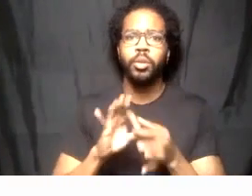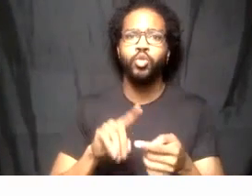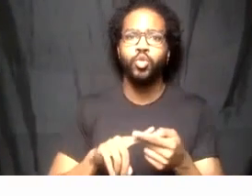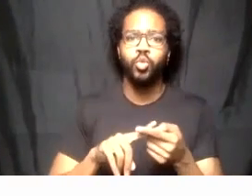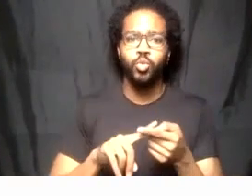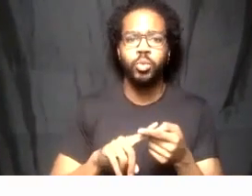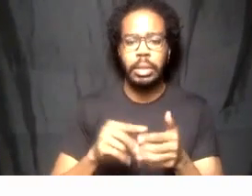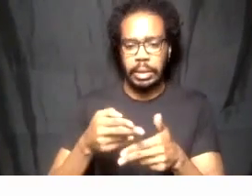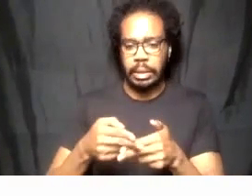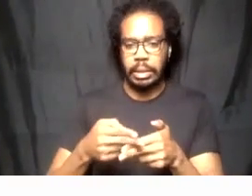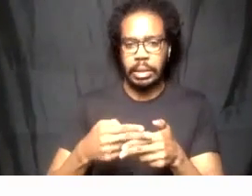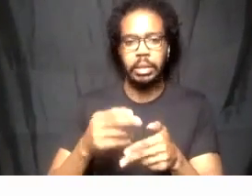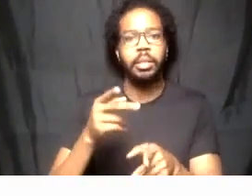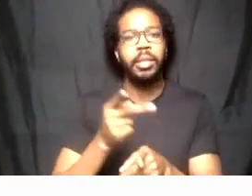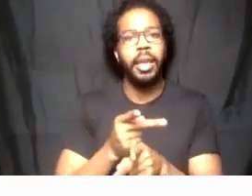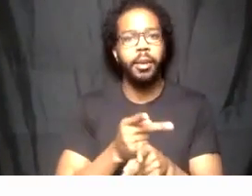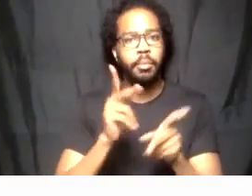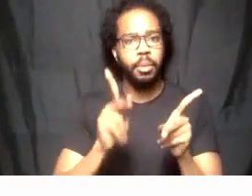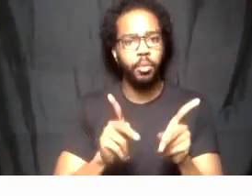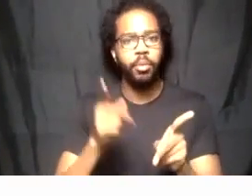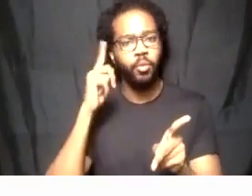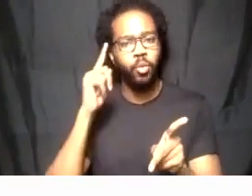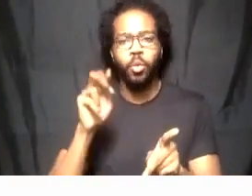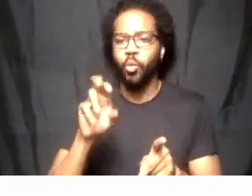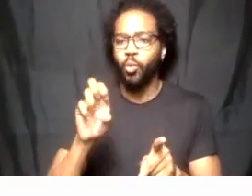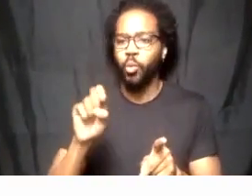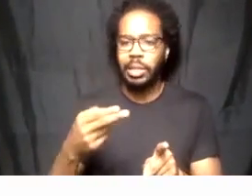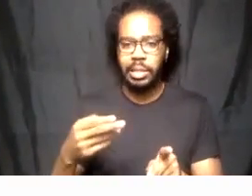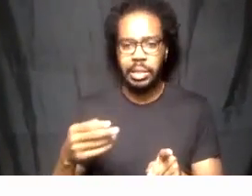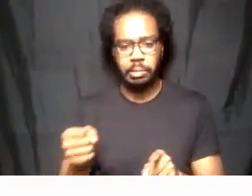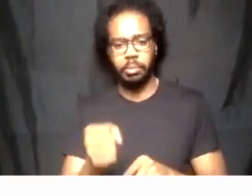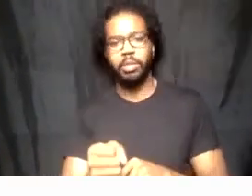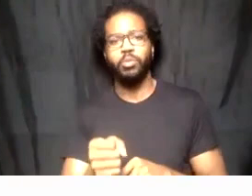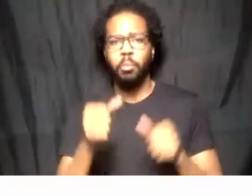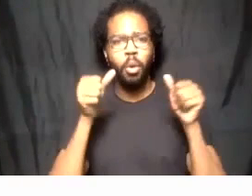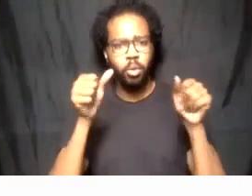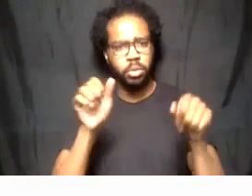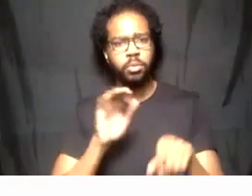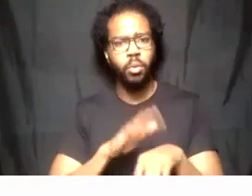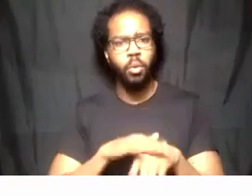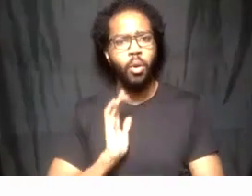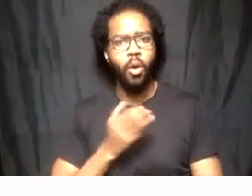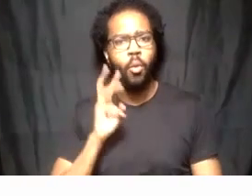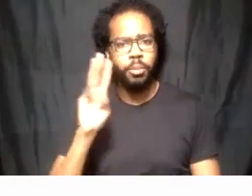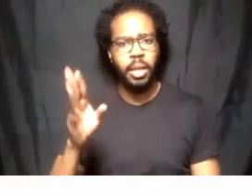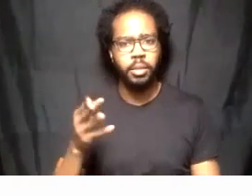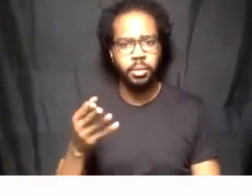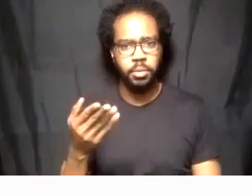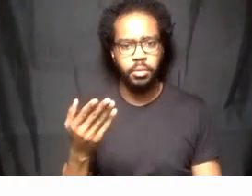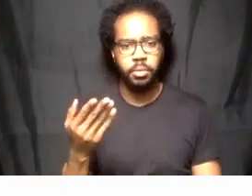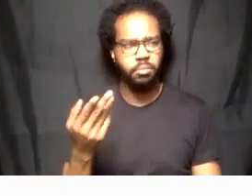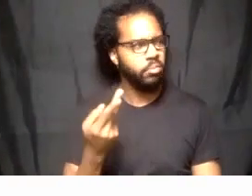and residential habilitation placements that we posted on our website a week ago.